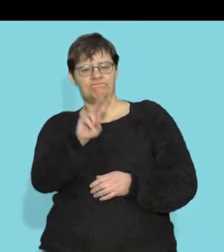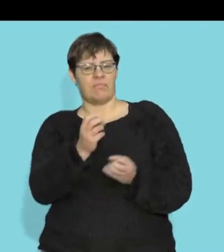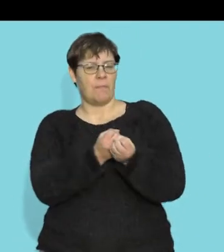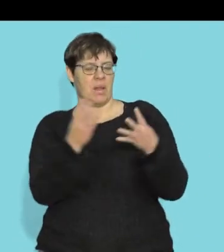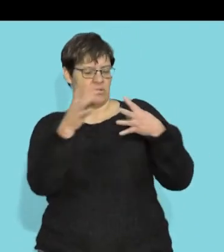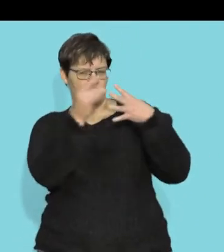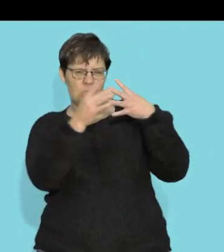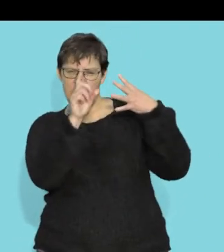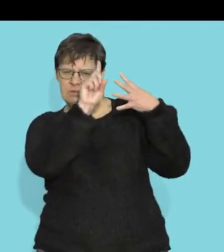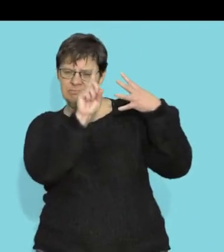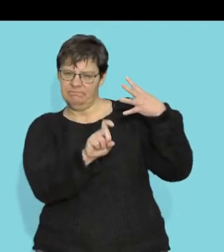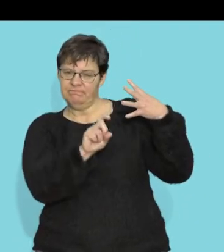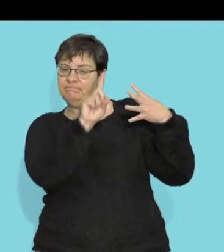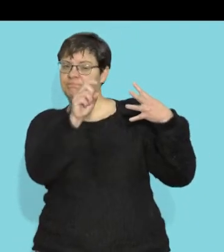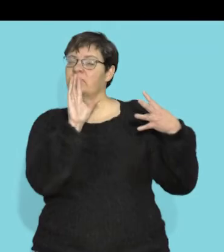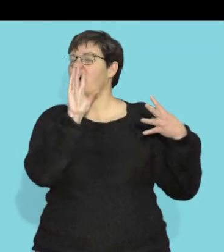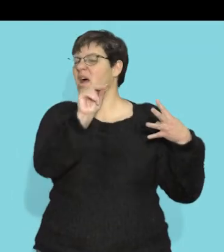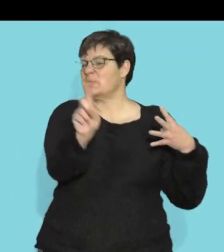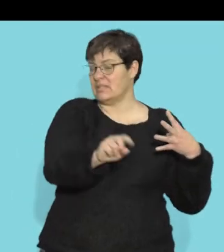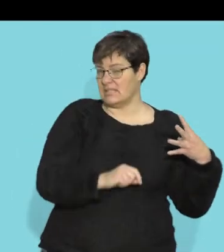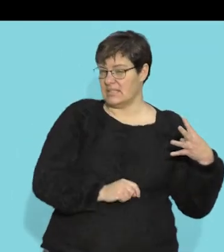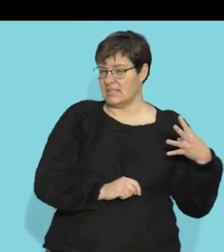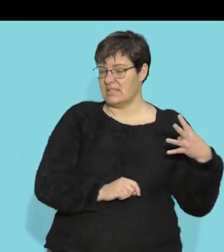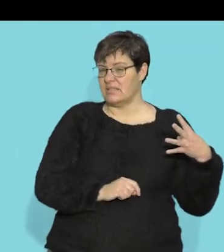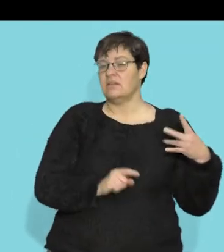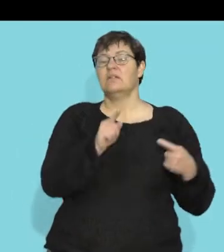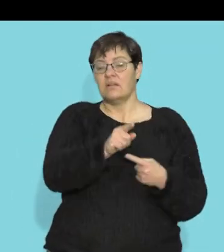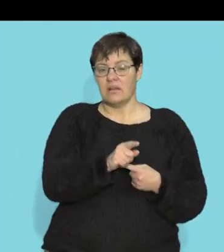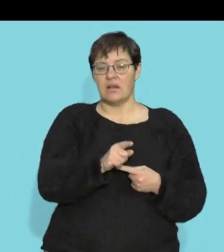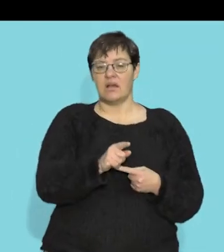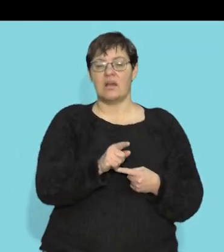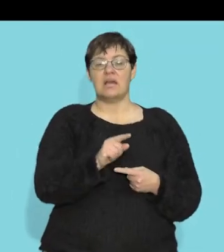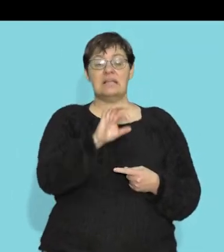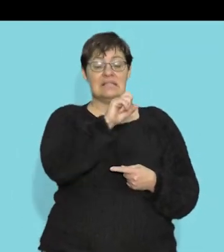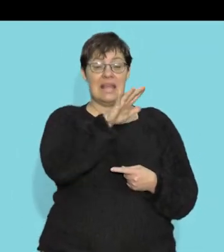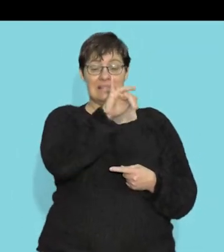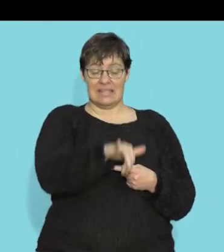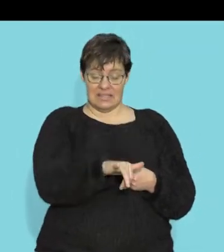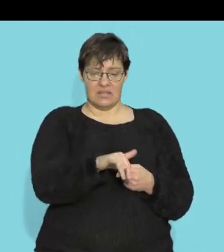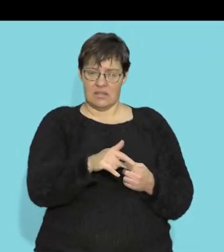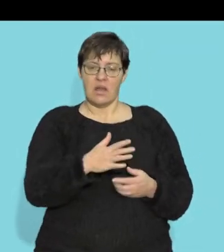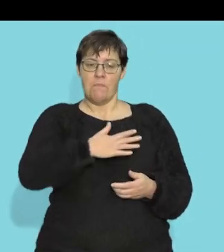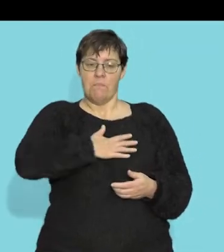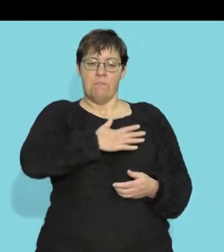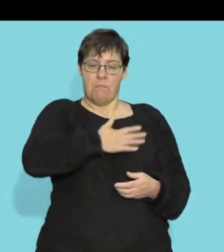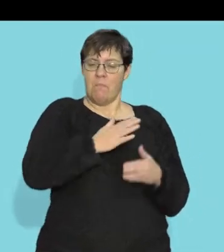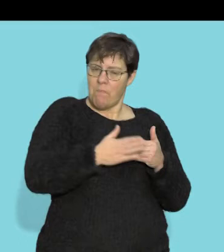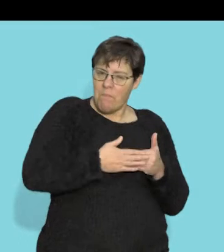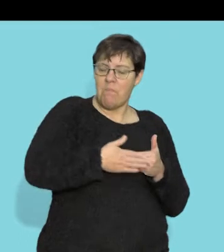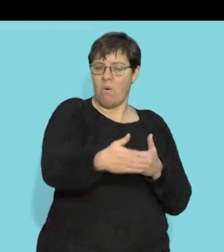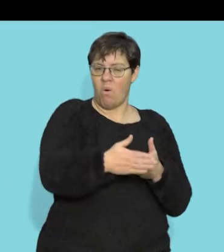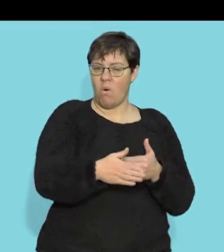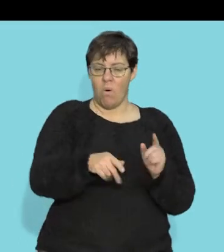multiple choice question, the question says, how much more air did Stacey take in per breath